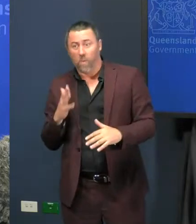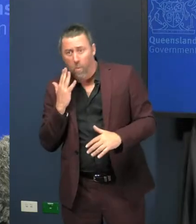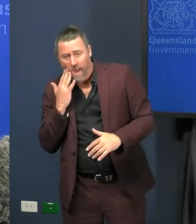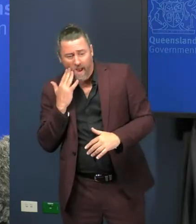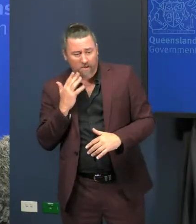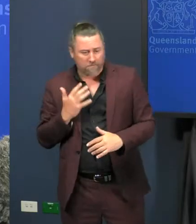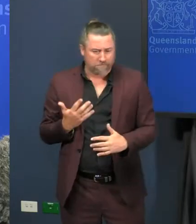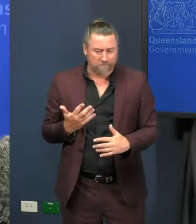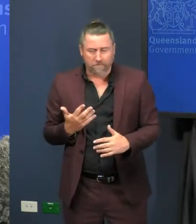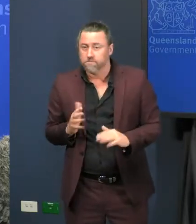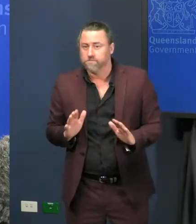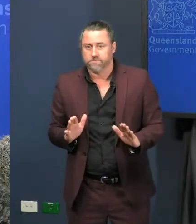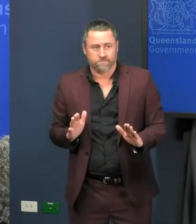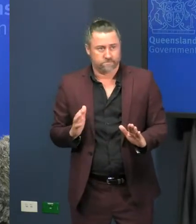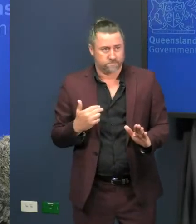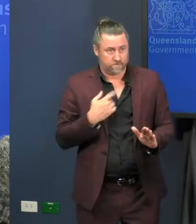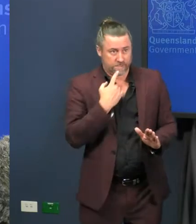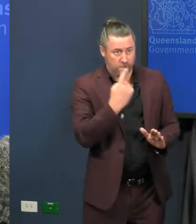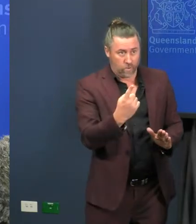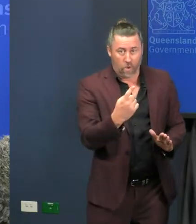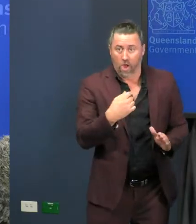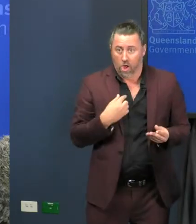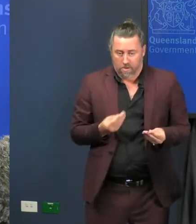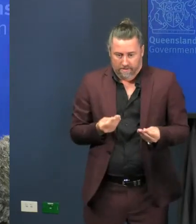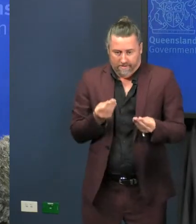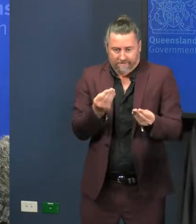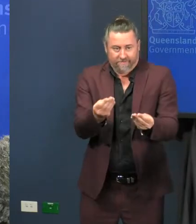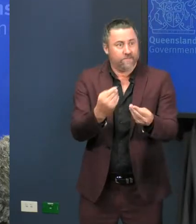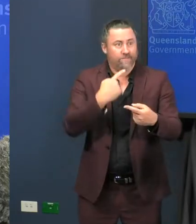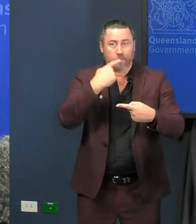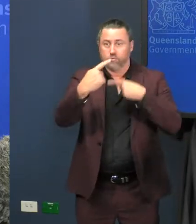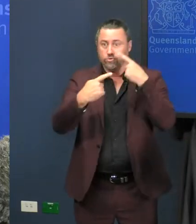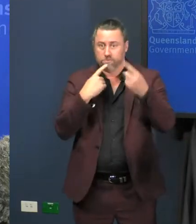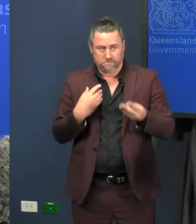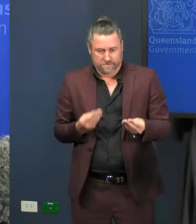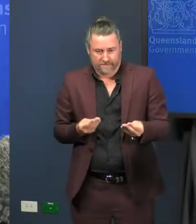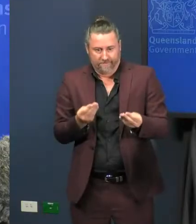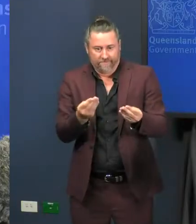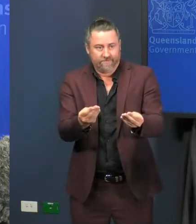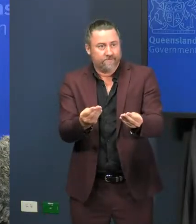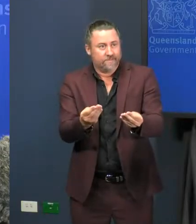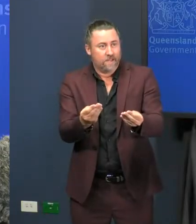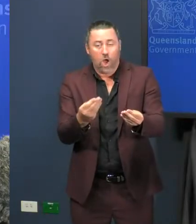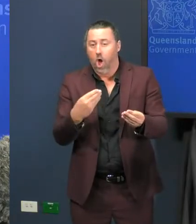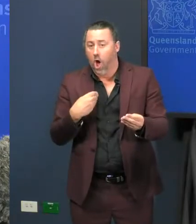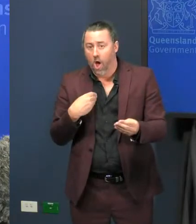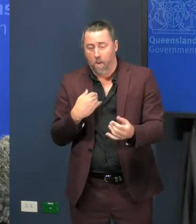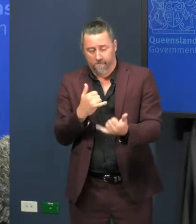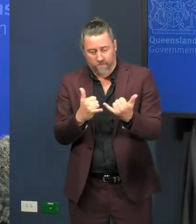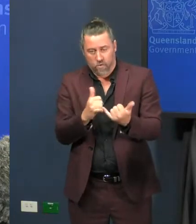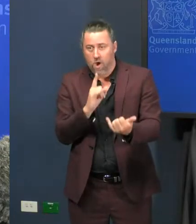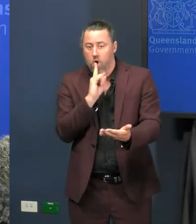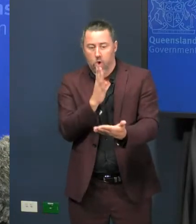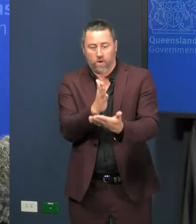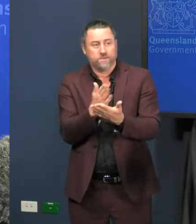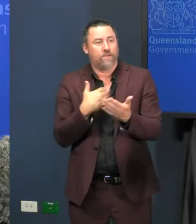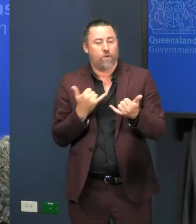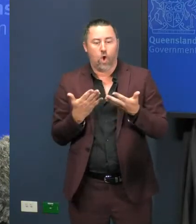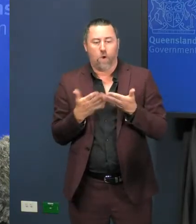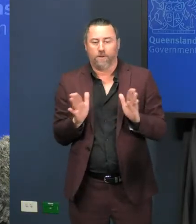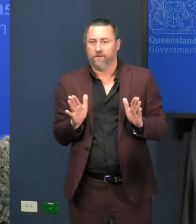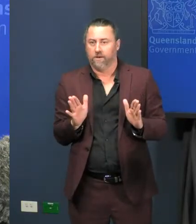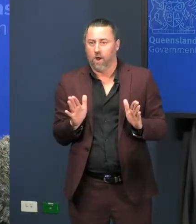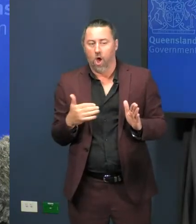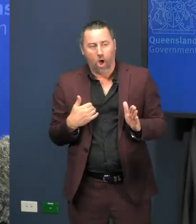observation. We will give the information to people in an honest and open and timely